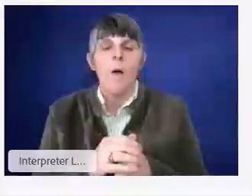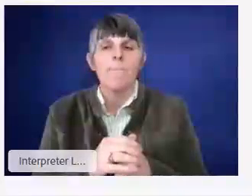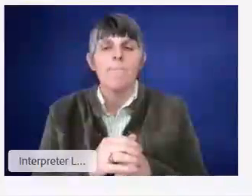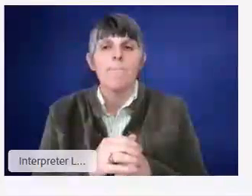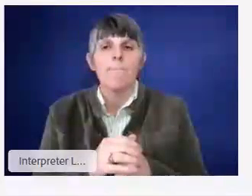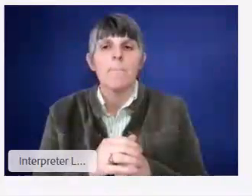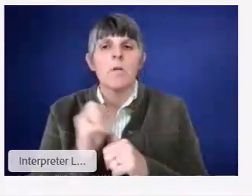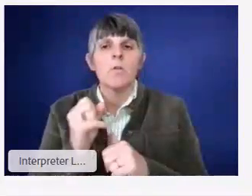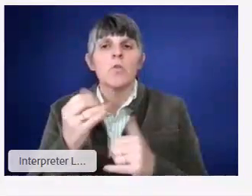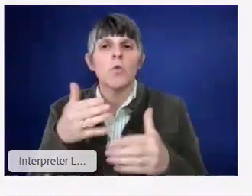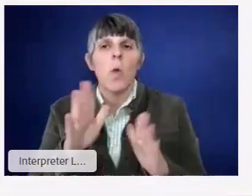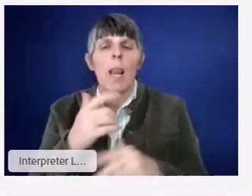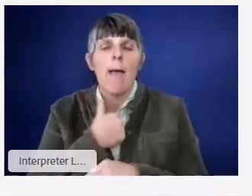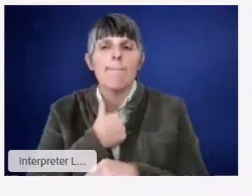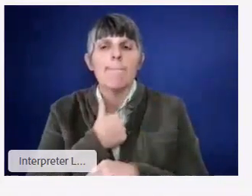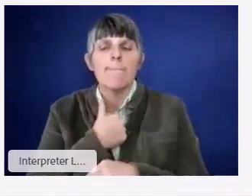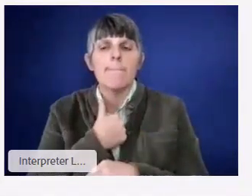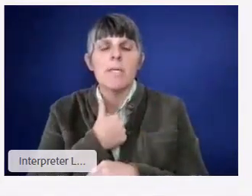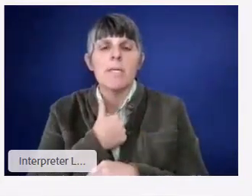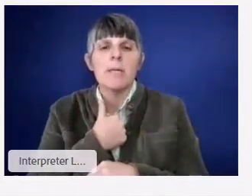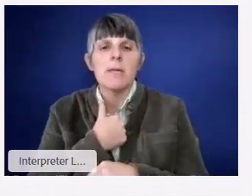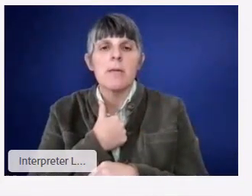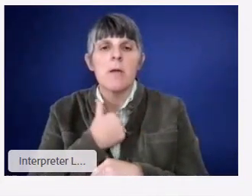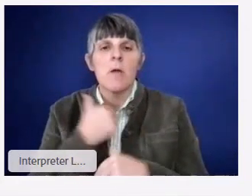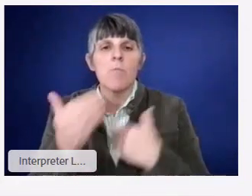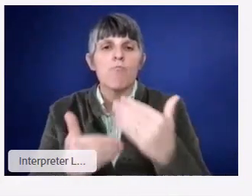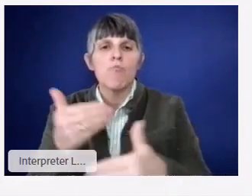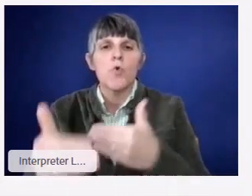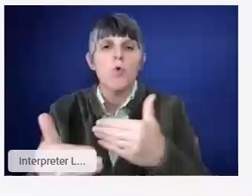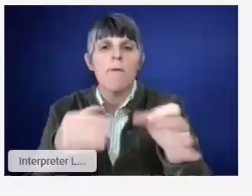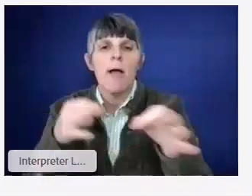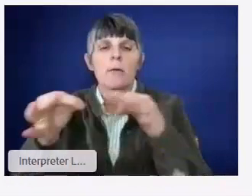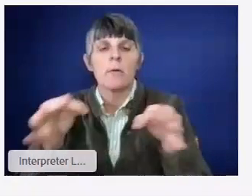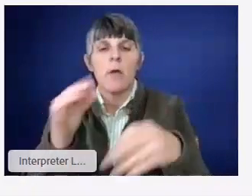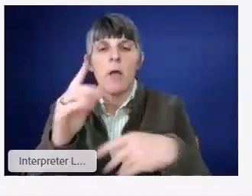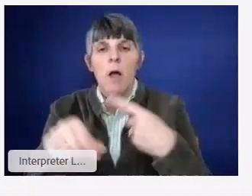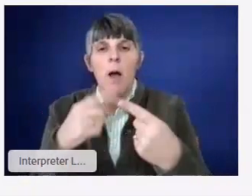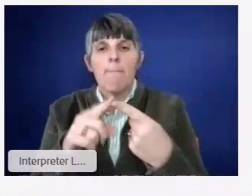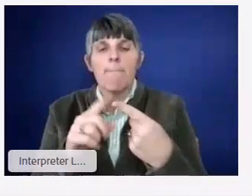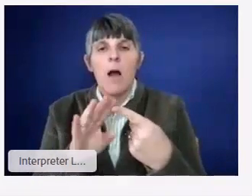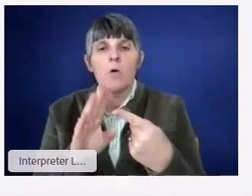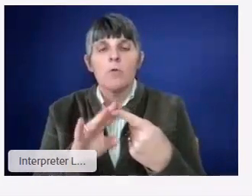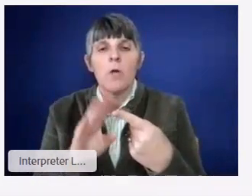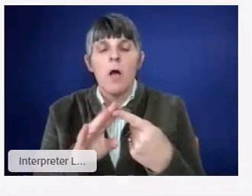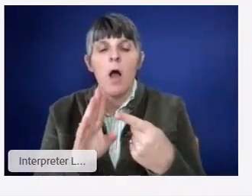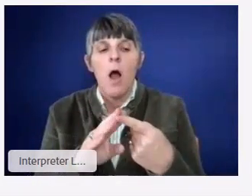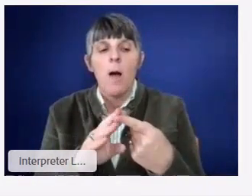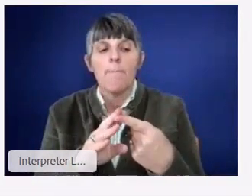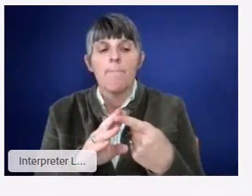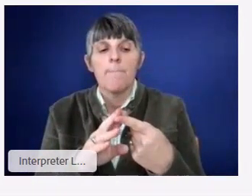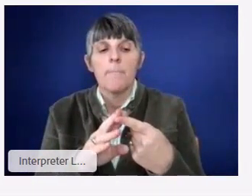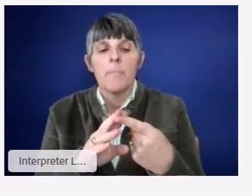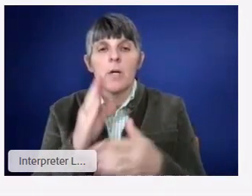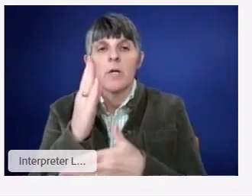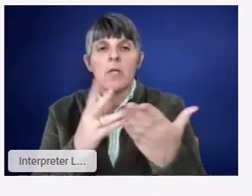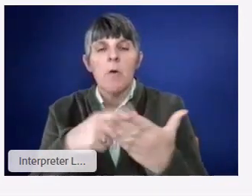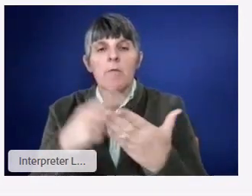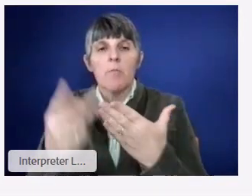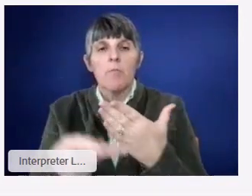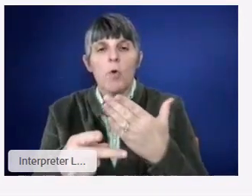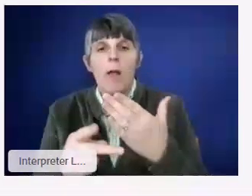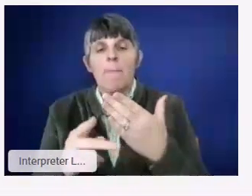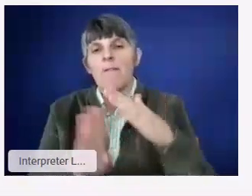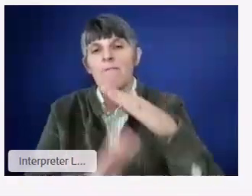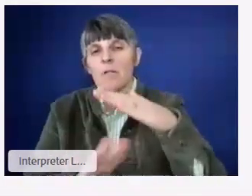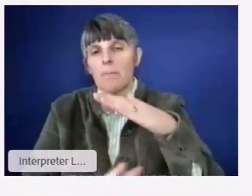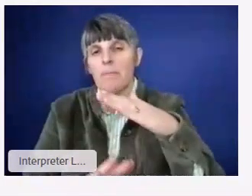So let me move and talk a little bit about some of the program's fundamental